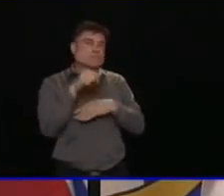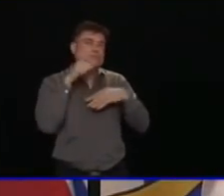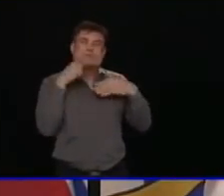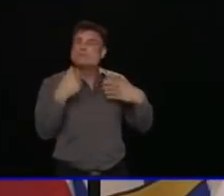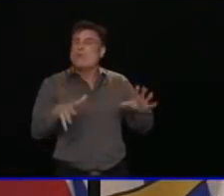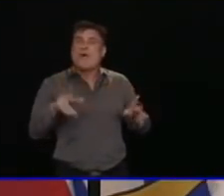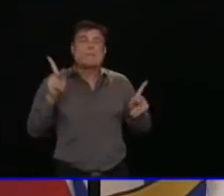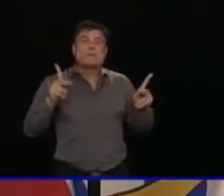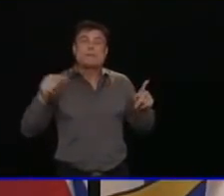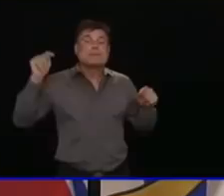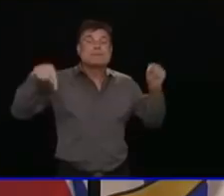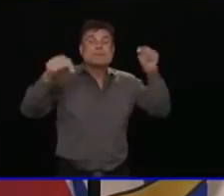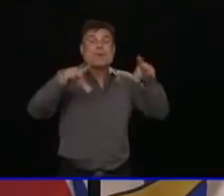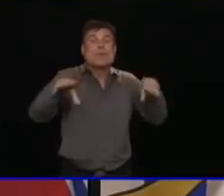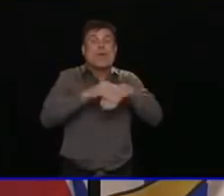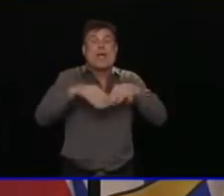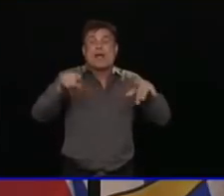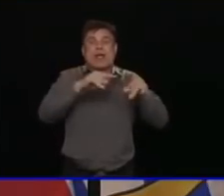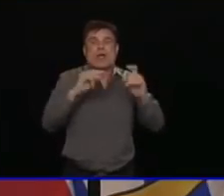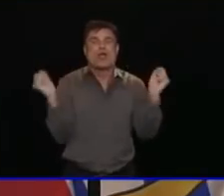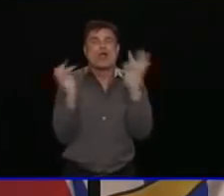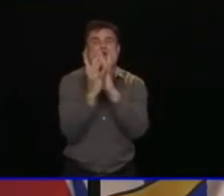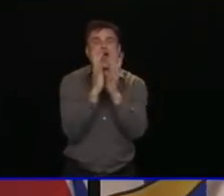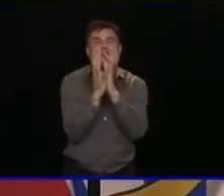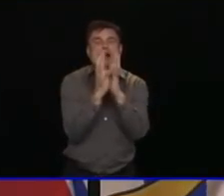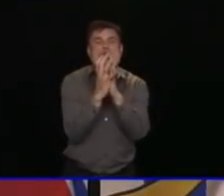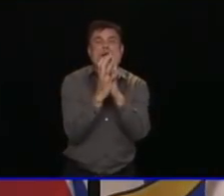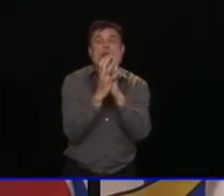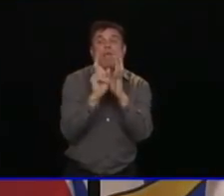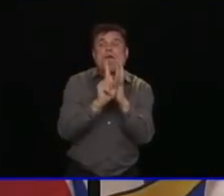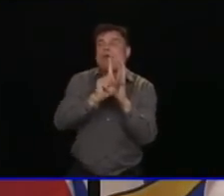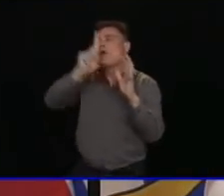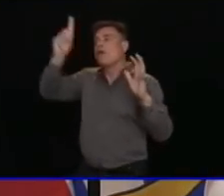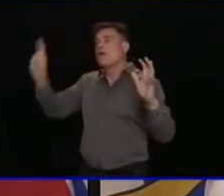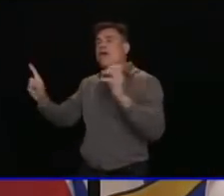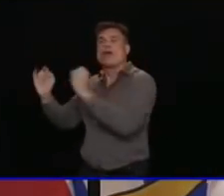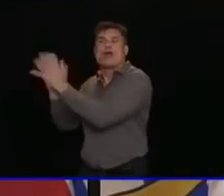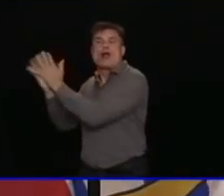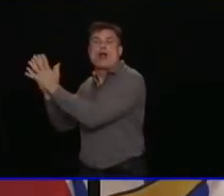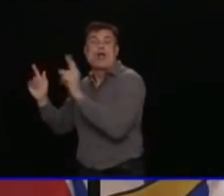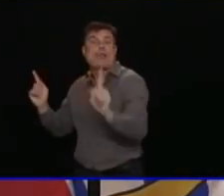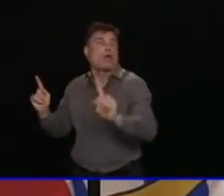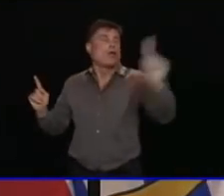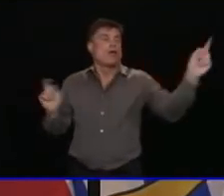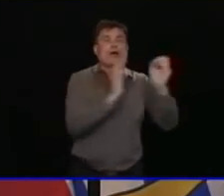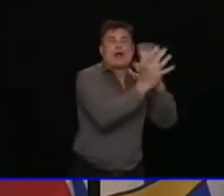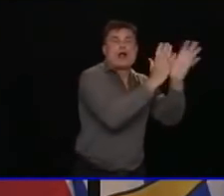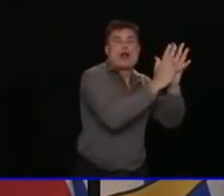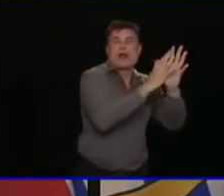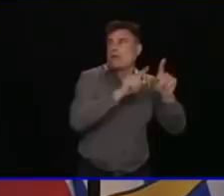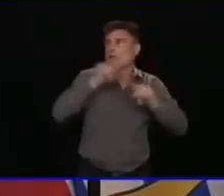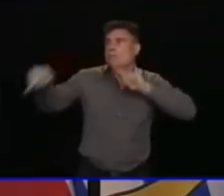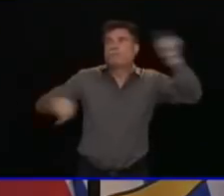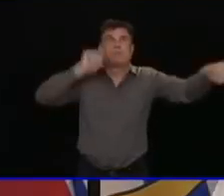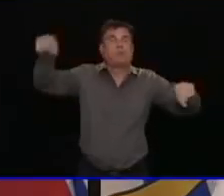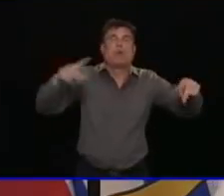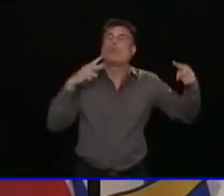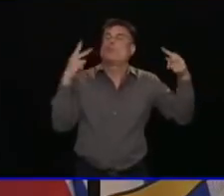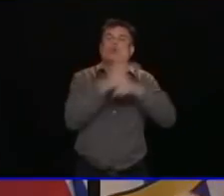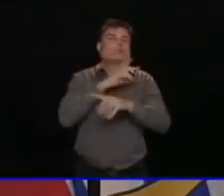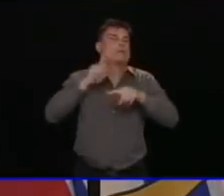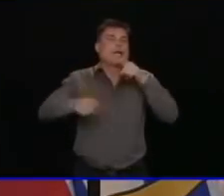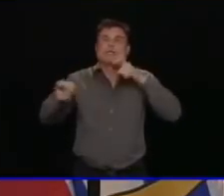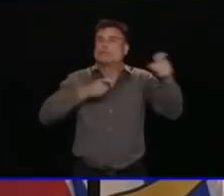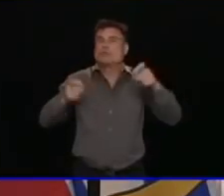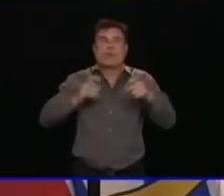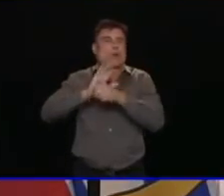50 people, we know most of those people. We can find them quickly. So it's partly not giving wood for the fire, but